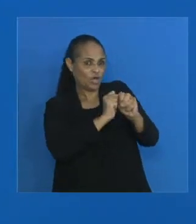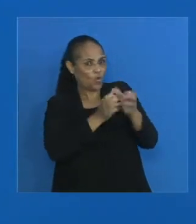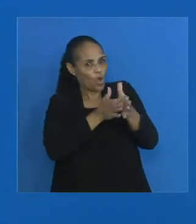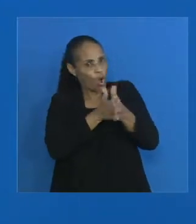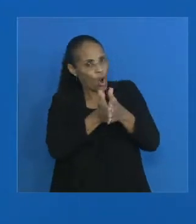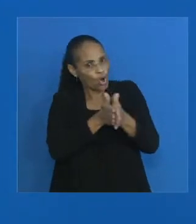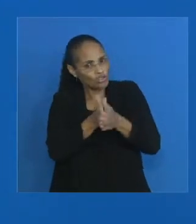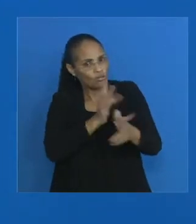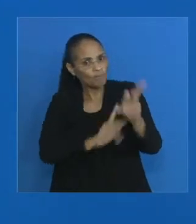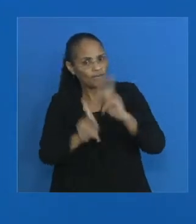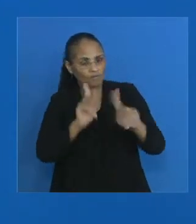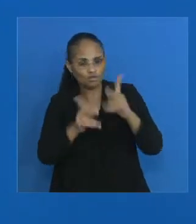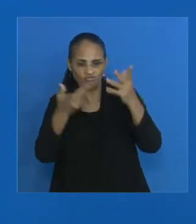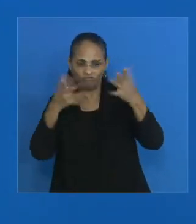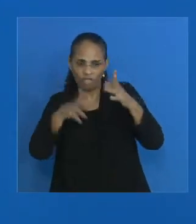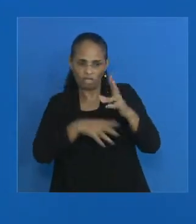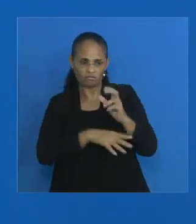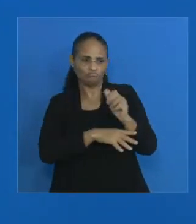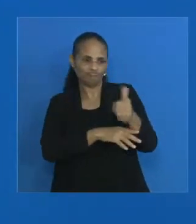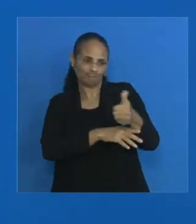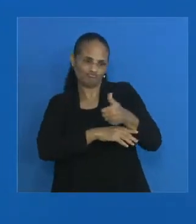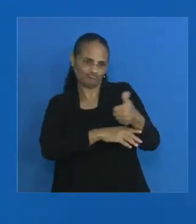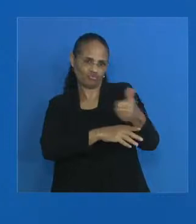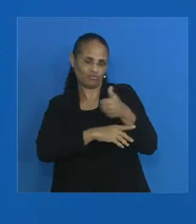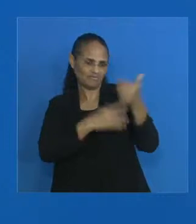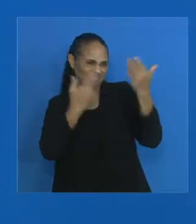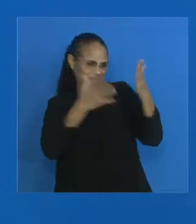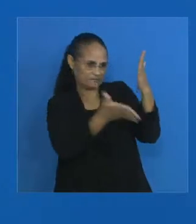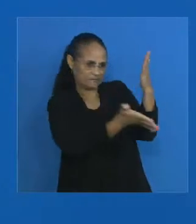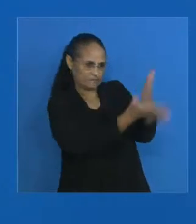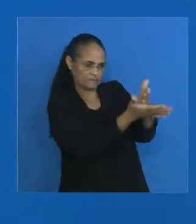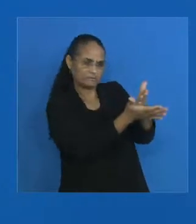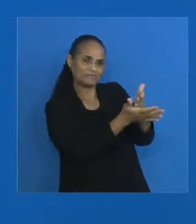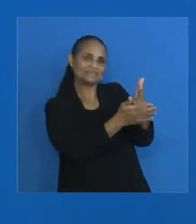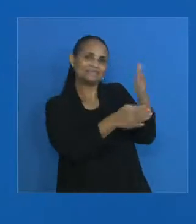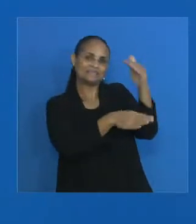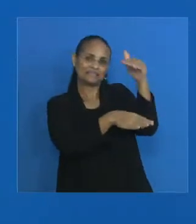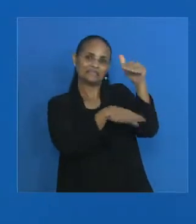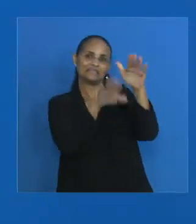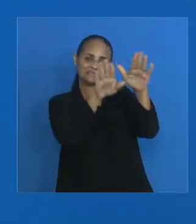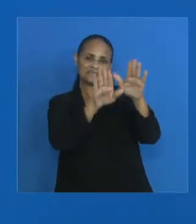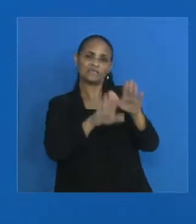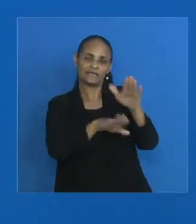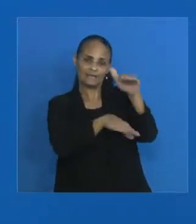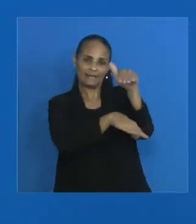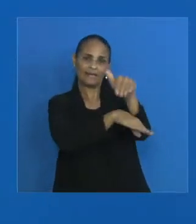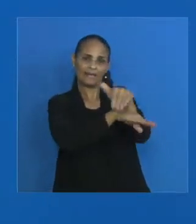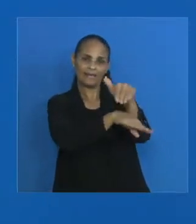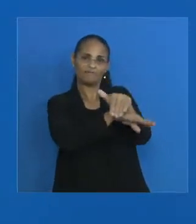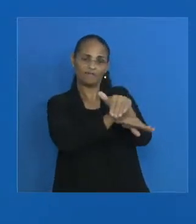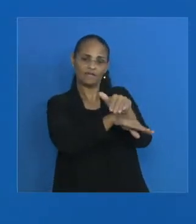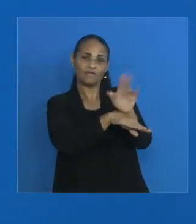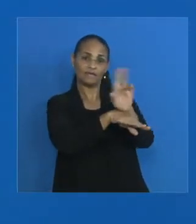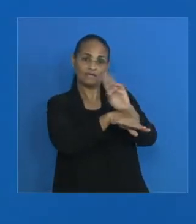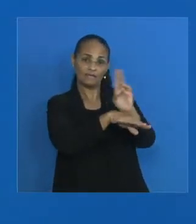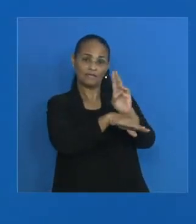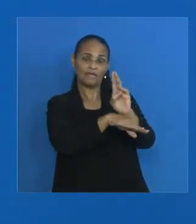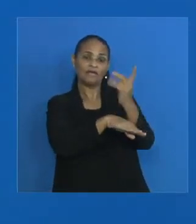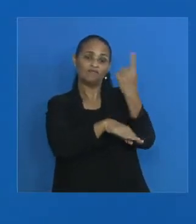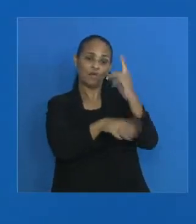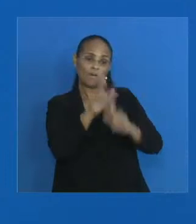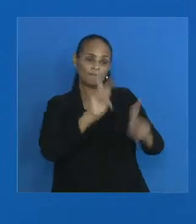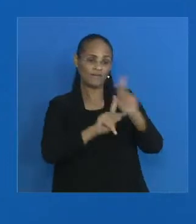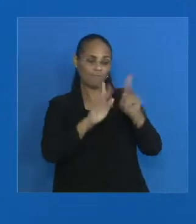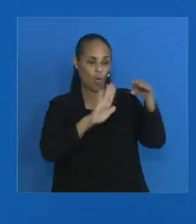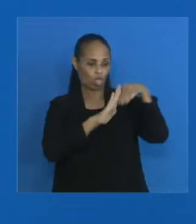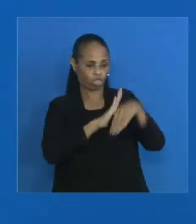to be off the roads by 7 p.m. Sunday evening. For those individuals who live